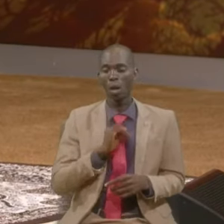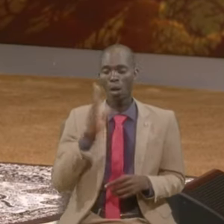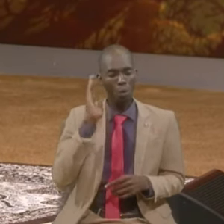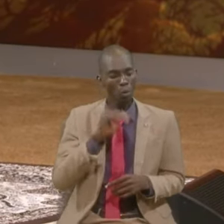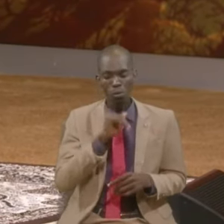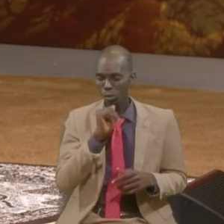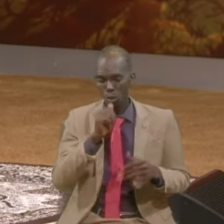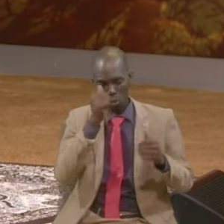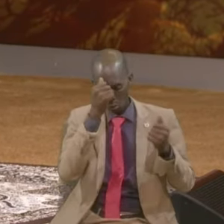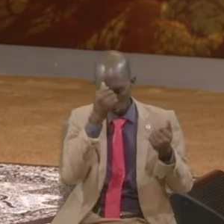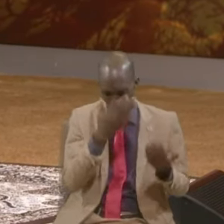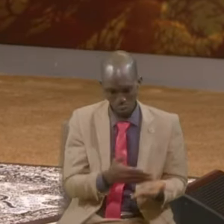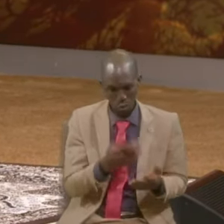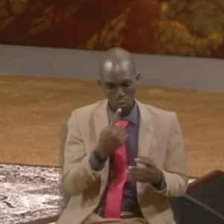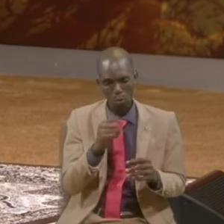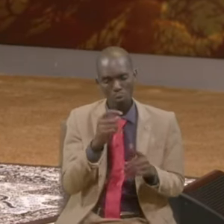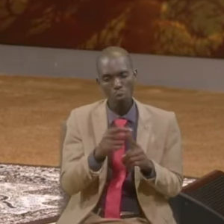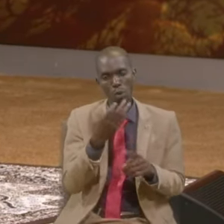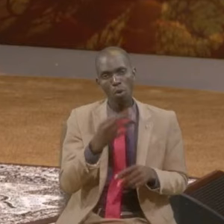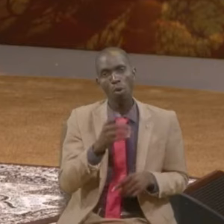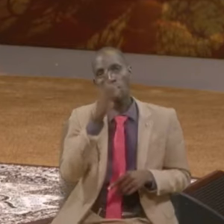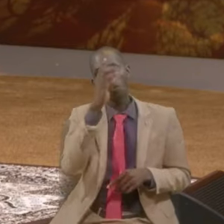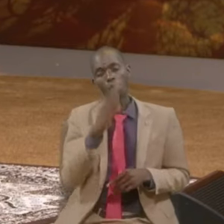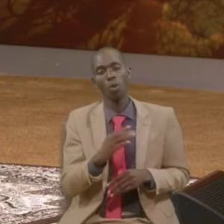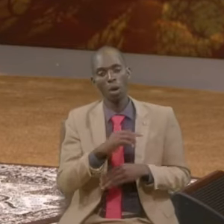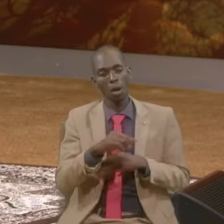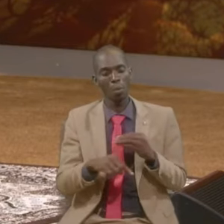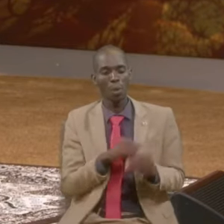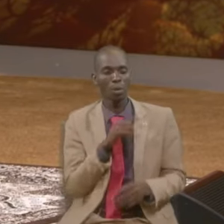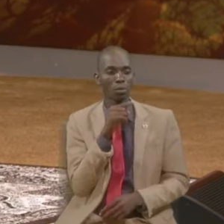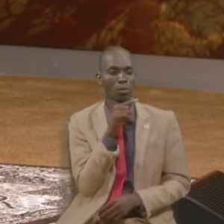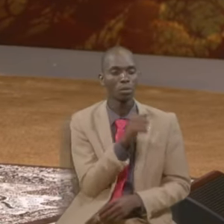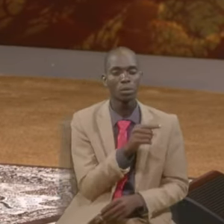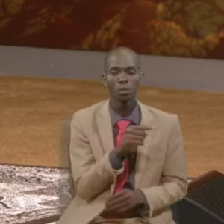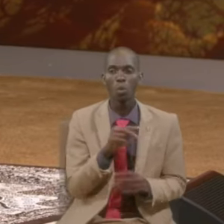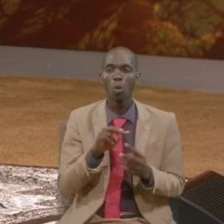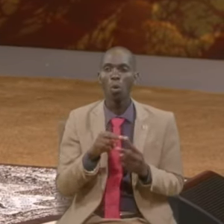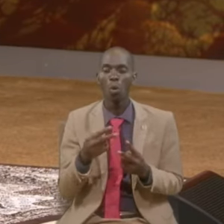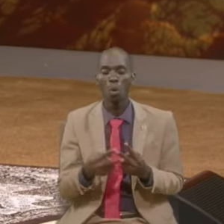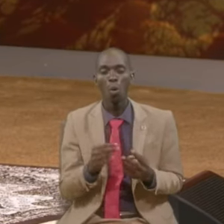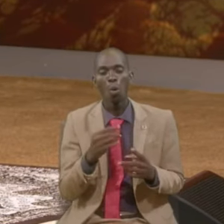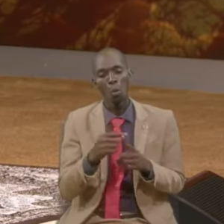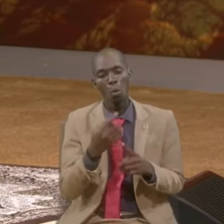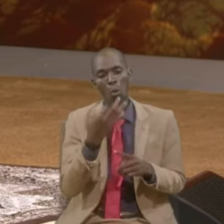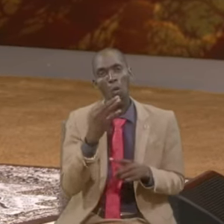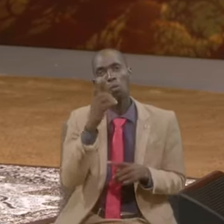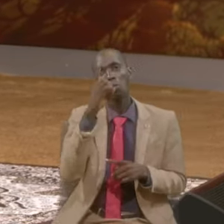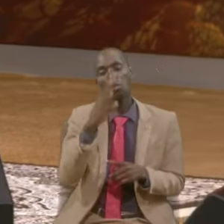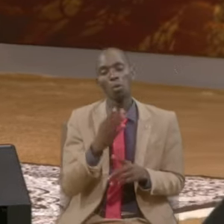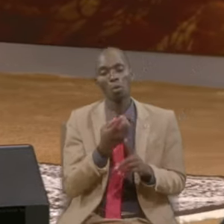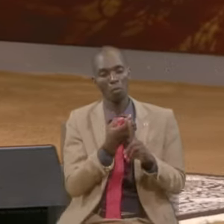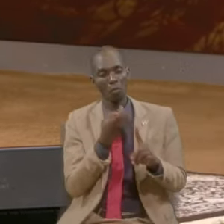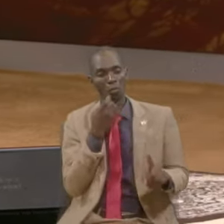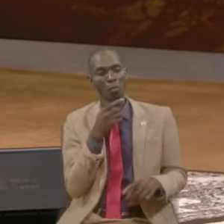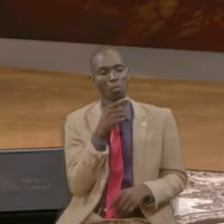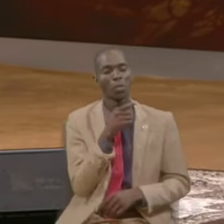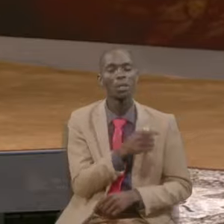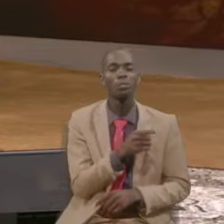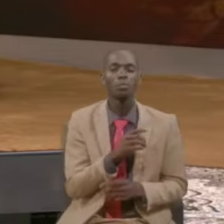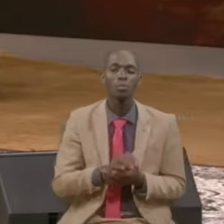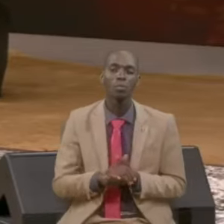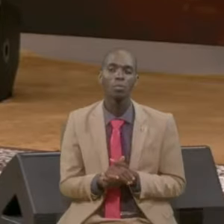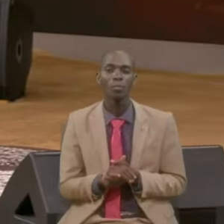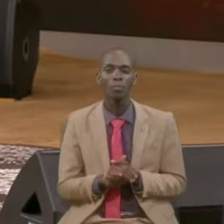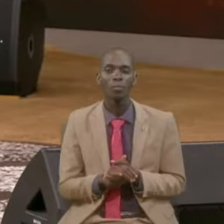of God when it comes to him, or even comes from him. He's saying, do you have